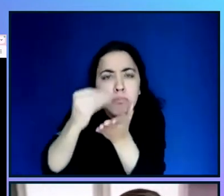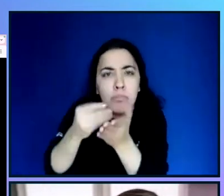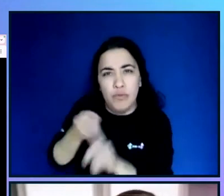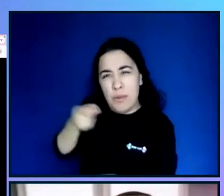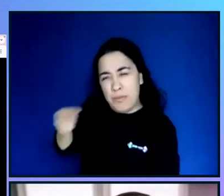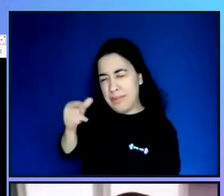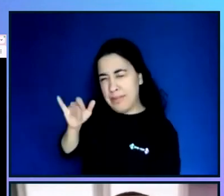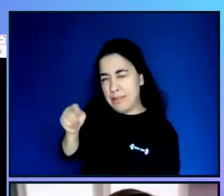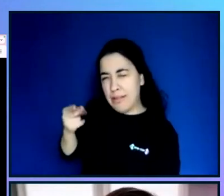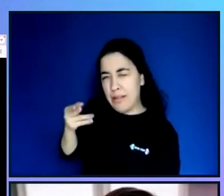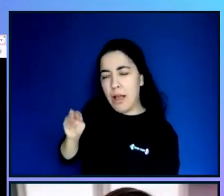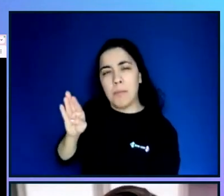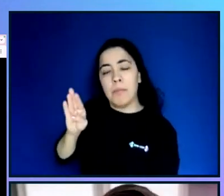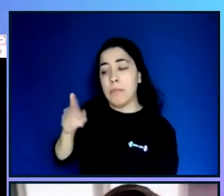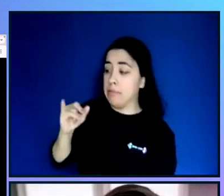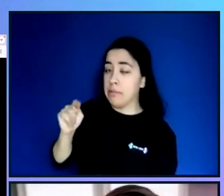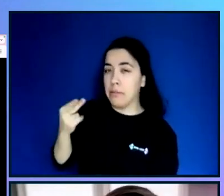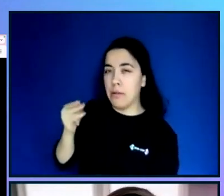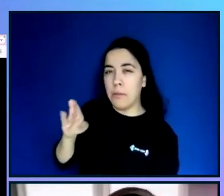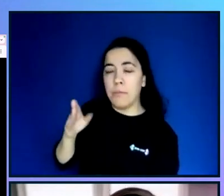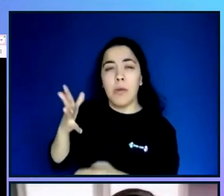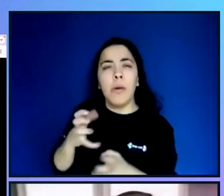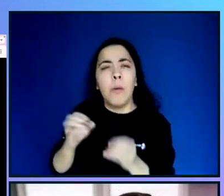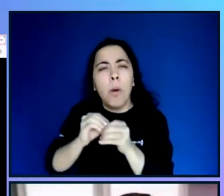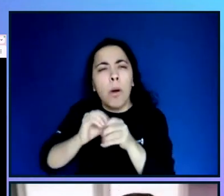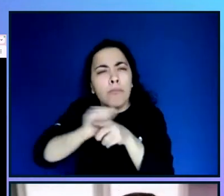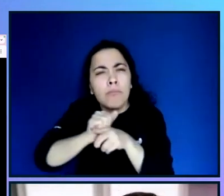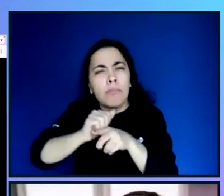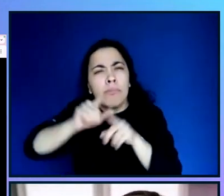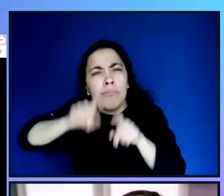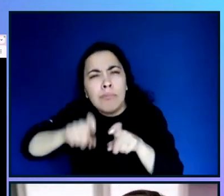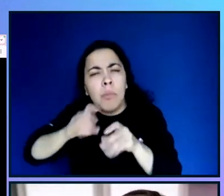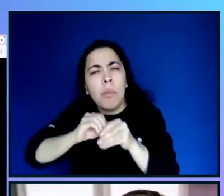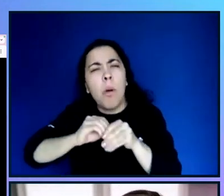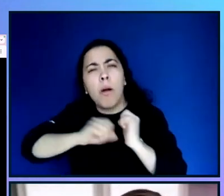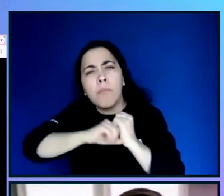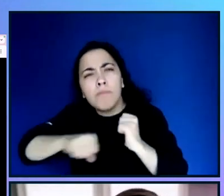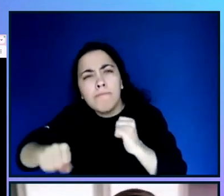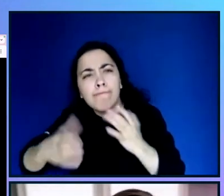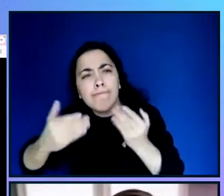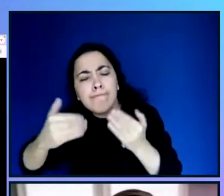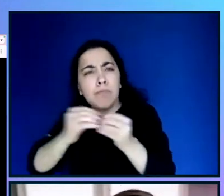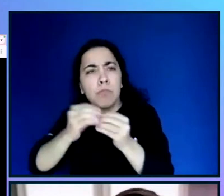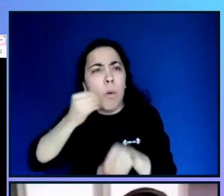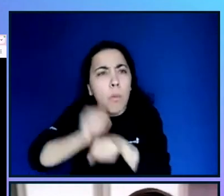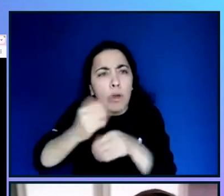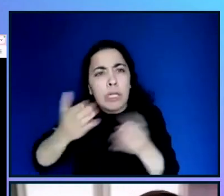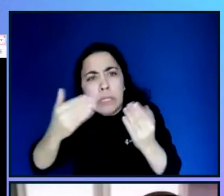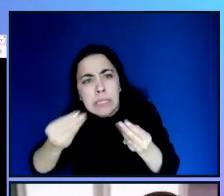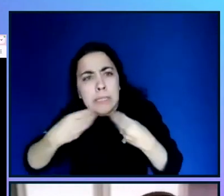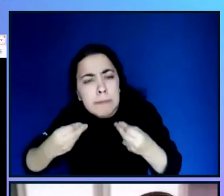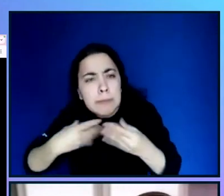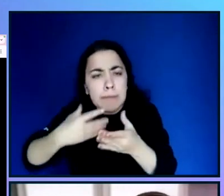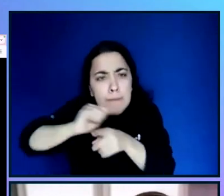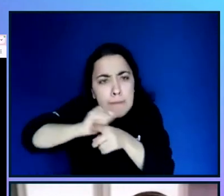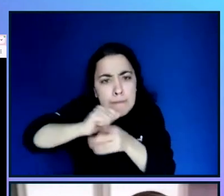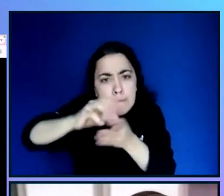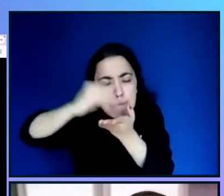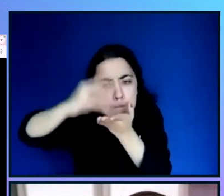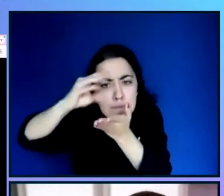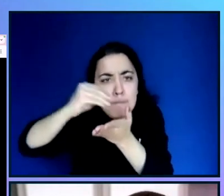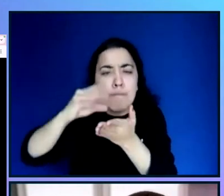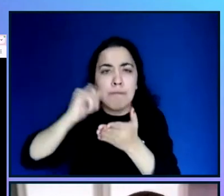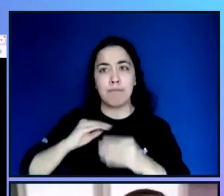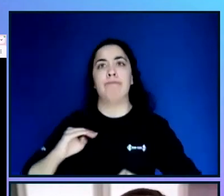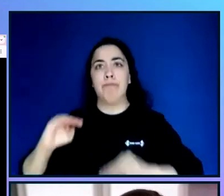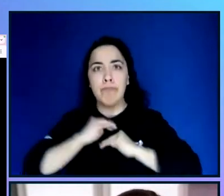to be longer. They wanted more homework. The satisfaction ratings of our bootcamp and champion programs through